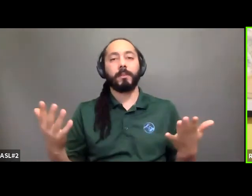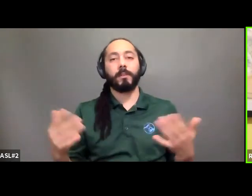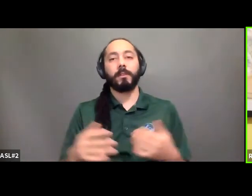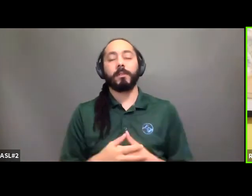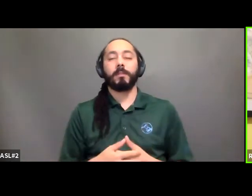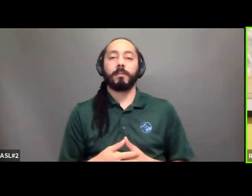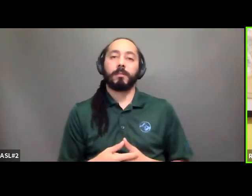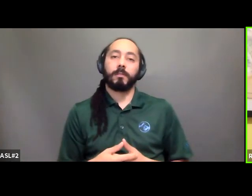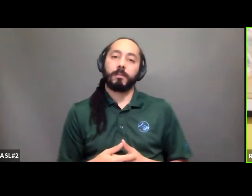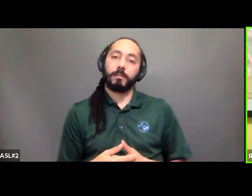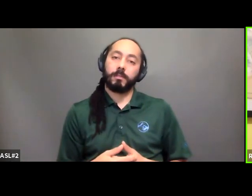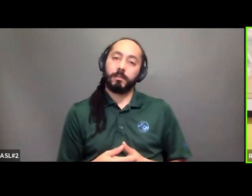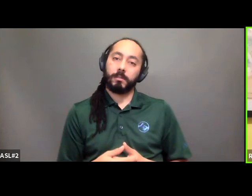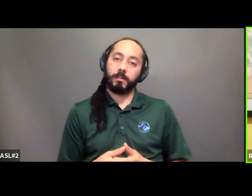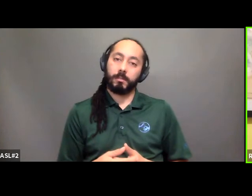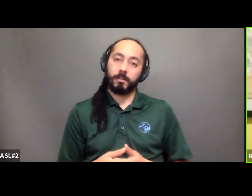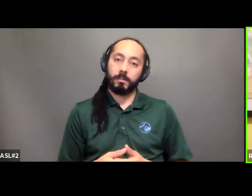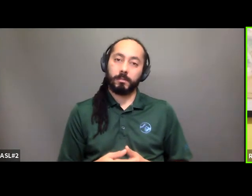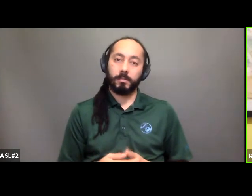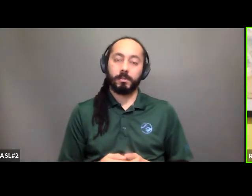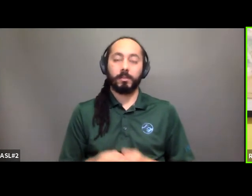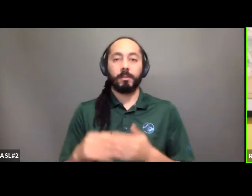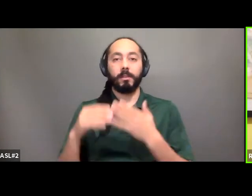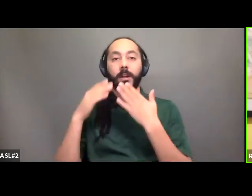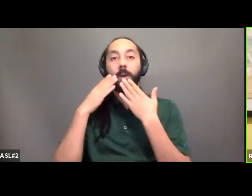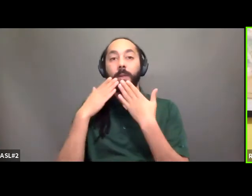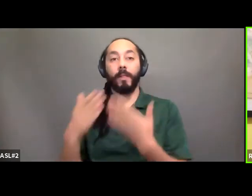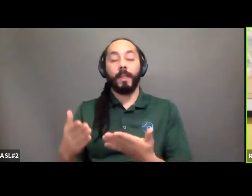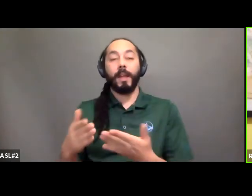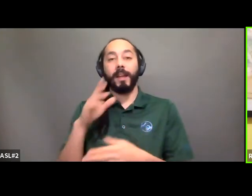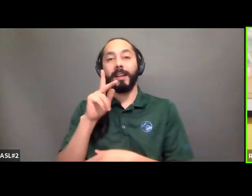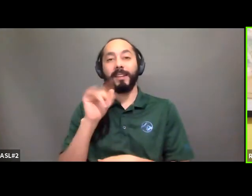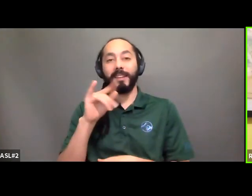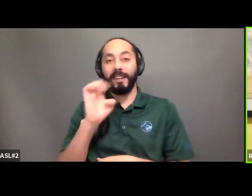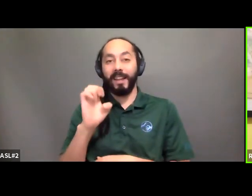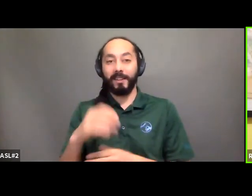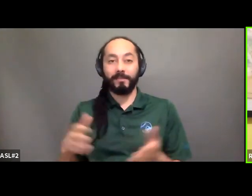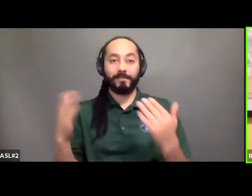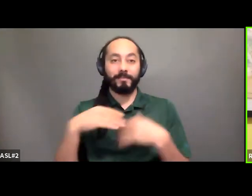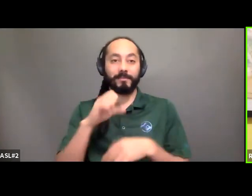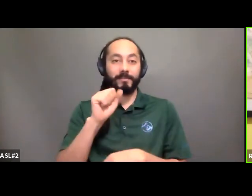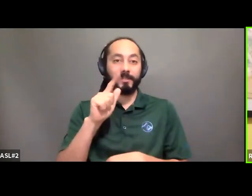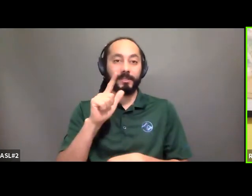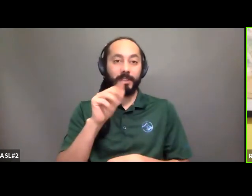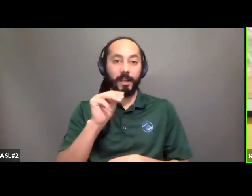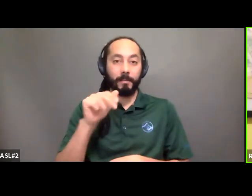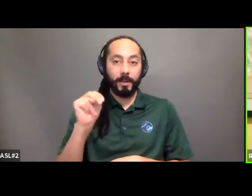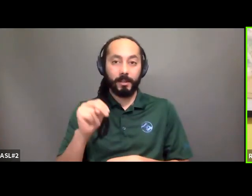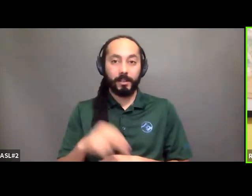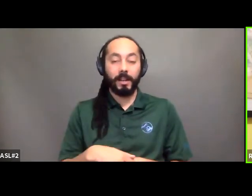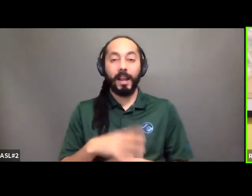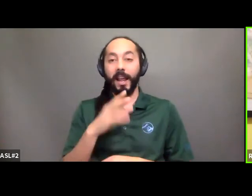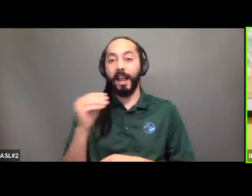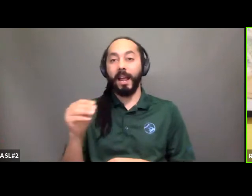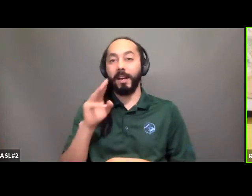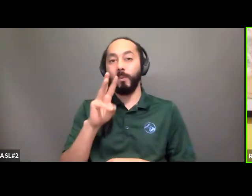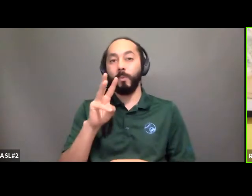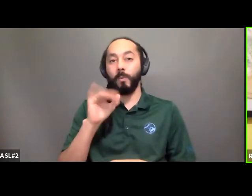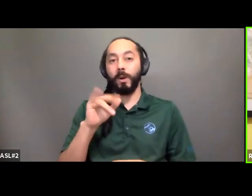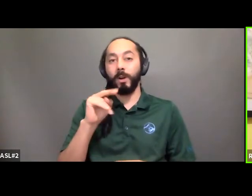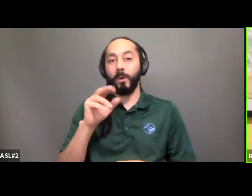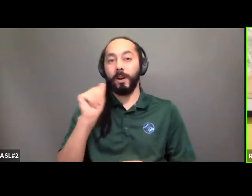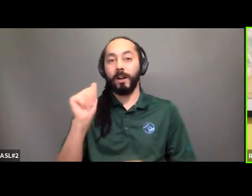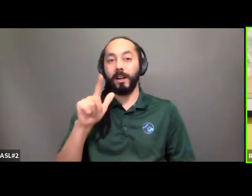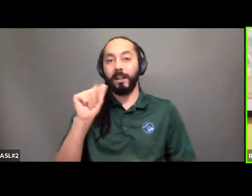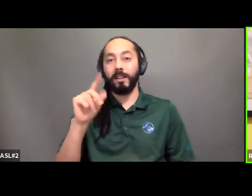Cohen, Kika Lola Roach, Salman Khan, and especially Winona LaDuke for inviting